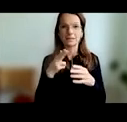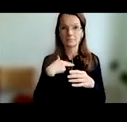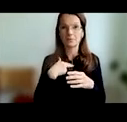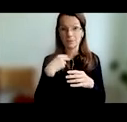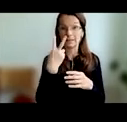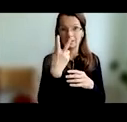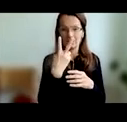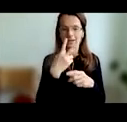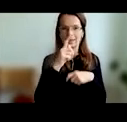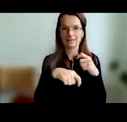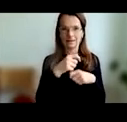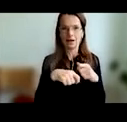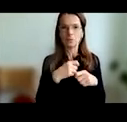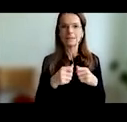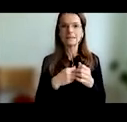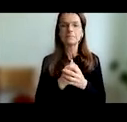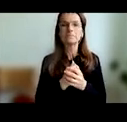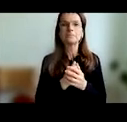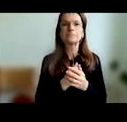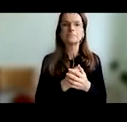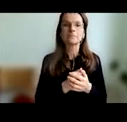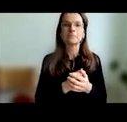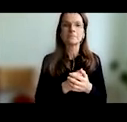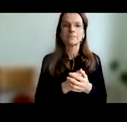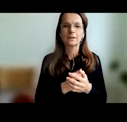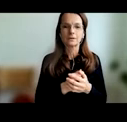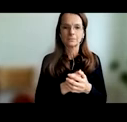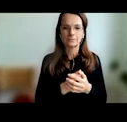certain concepts and so on. So